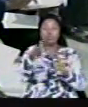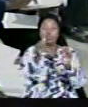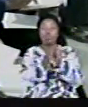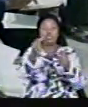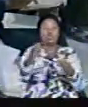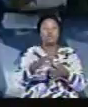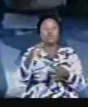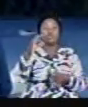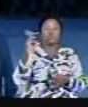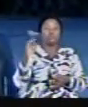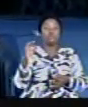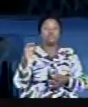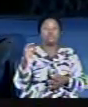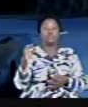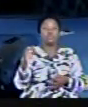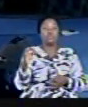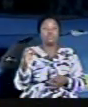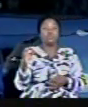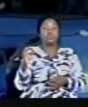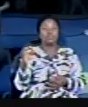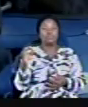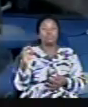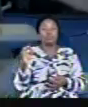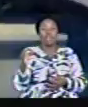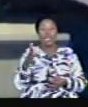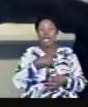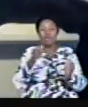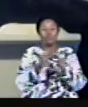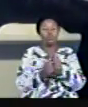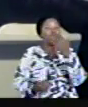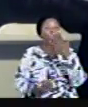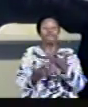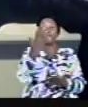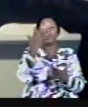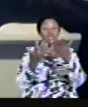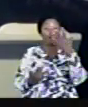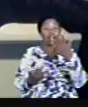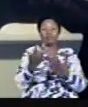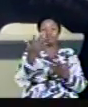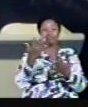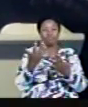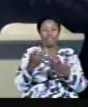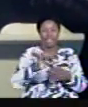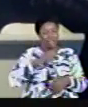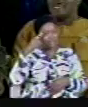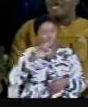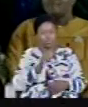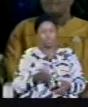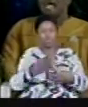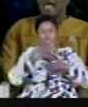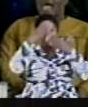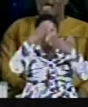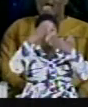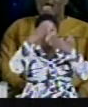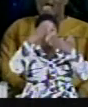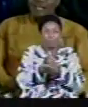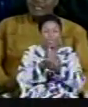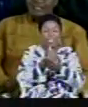Ghost and with fire. I thought I'd hear a good amen.